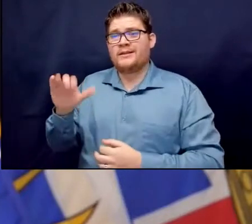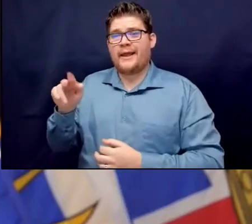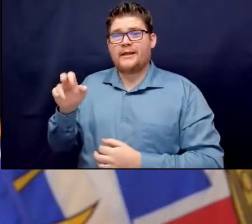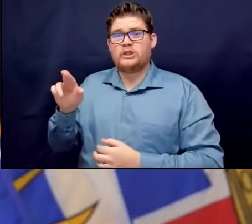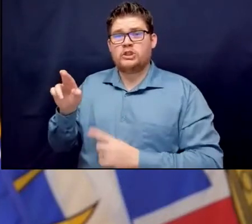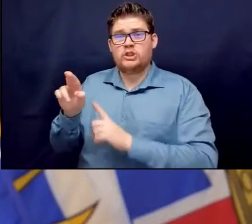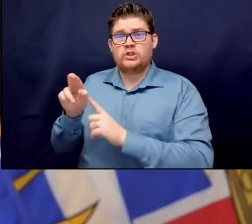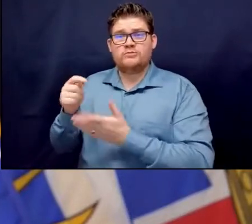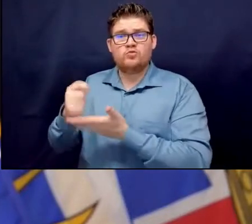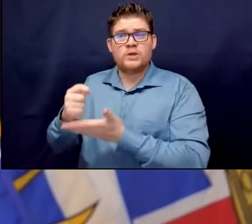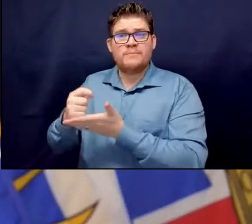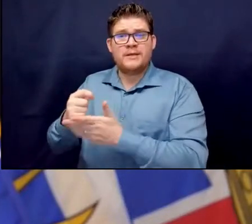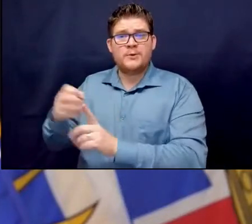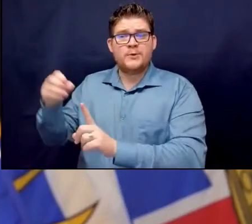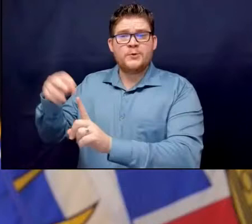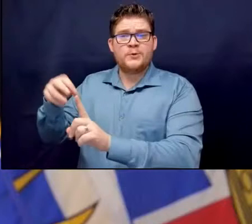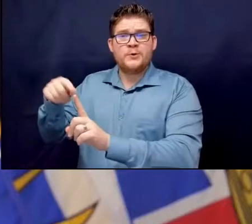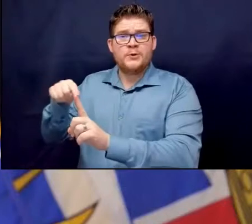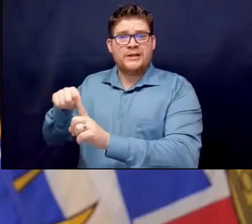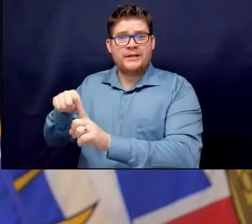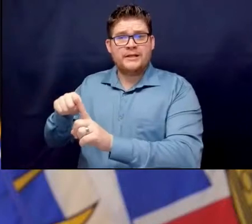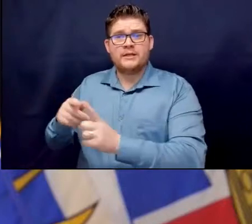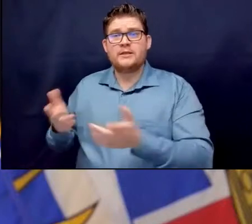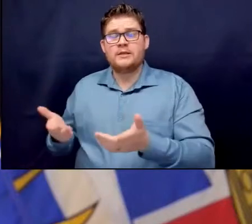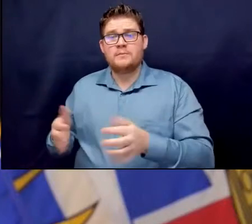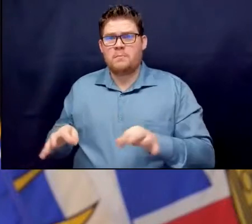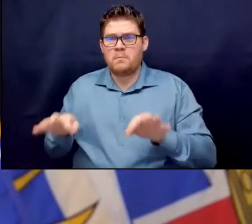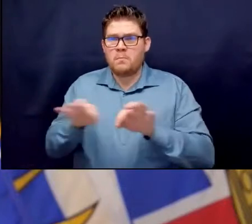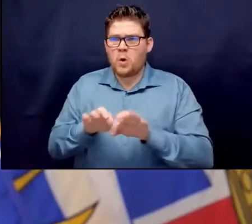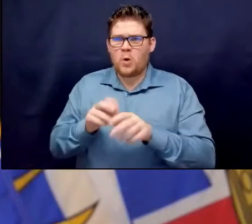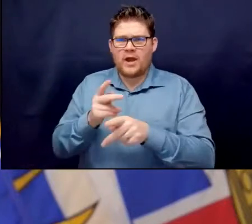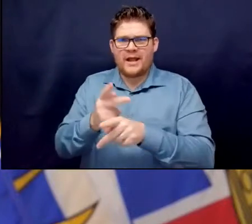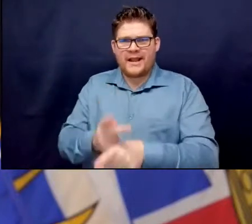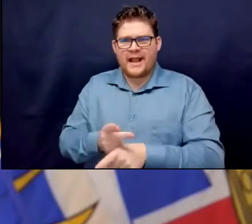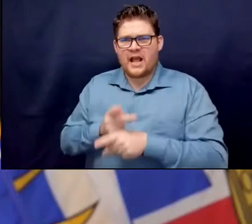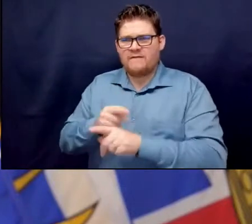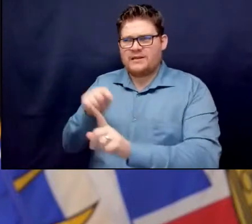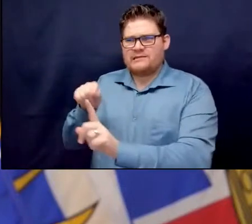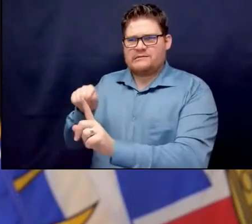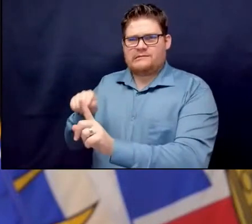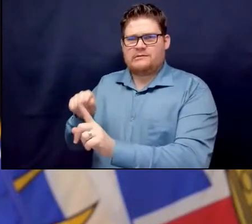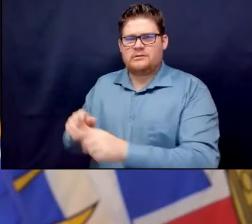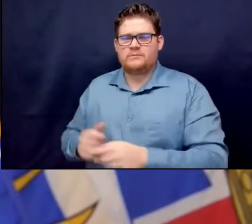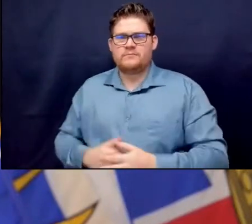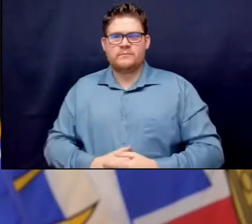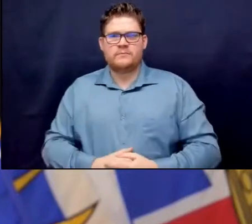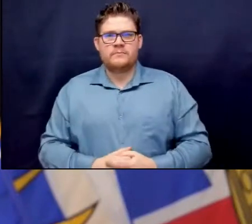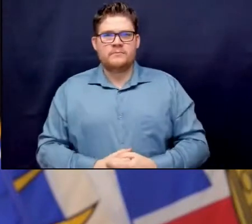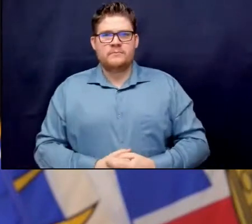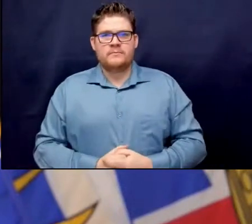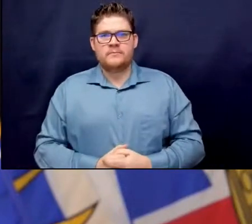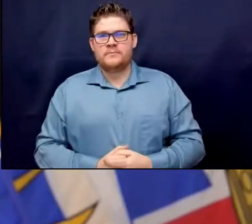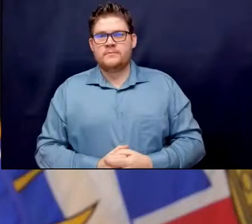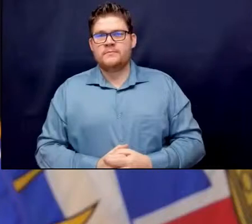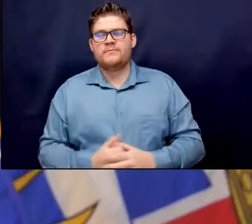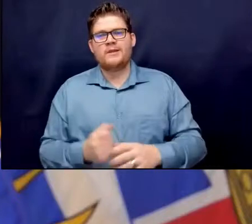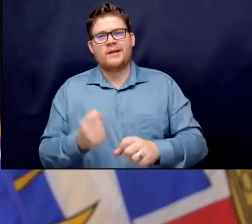to this pandemic, people who are going through cancer treatments had to be very careful around, especially during respiratory season,